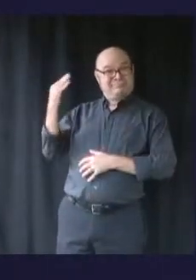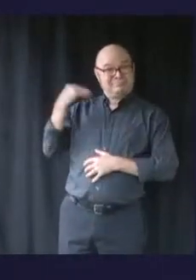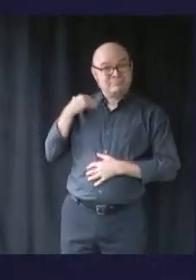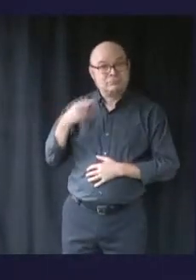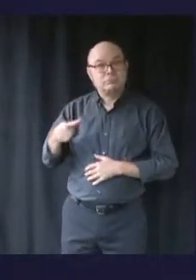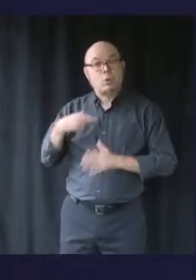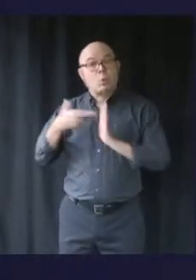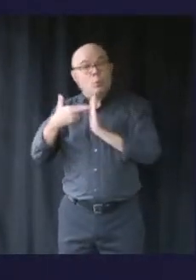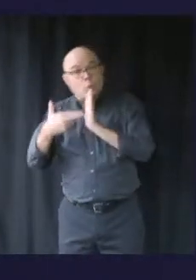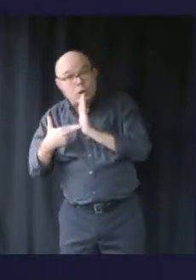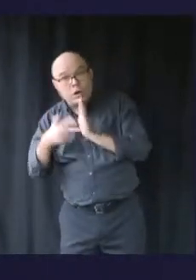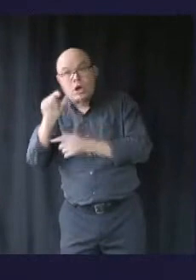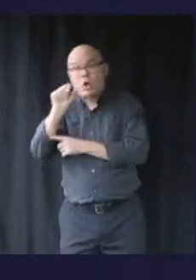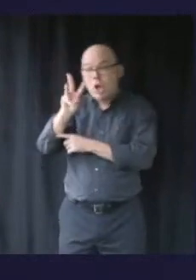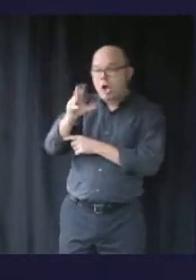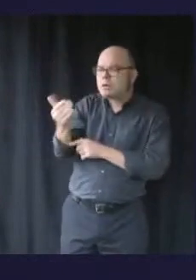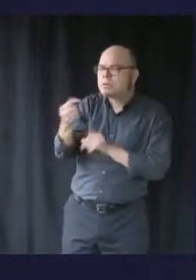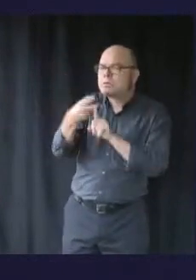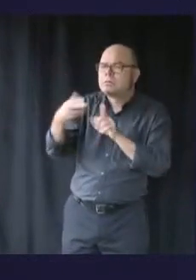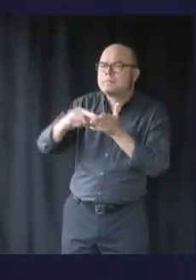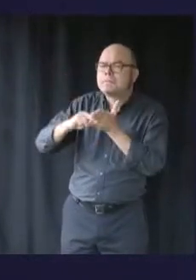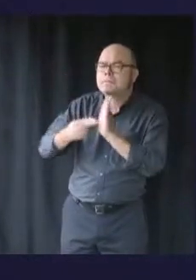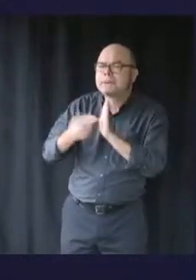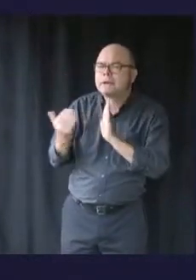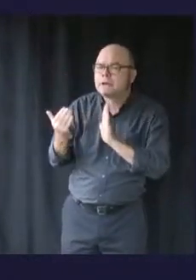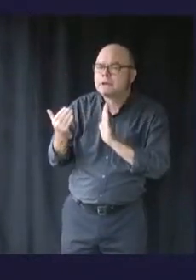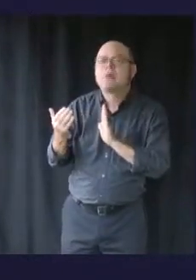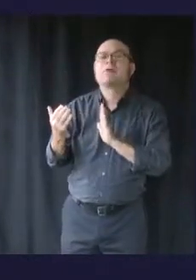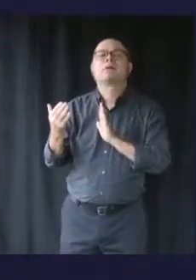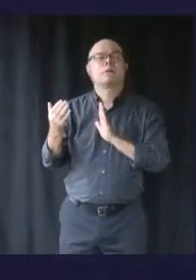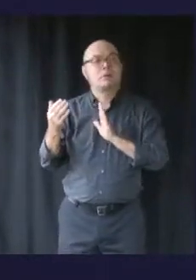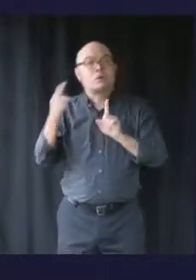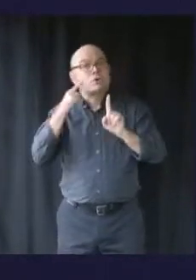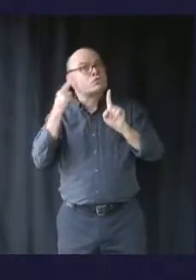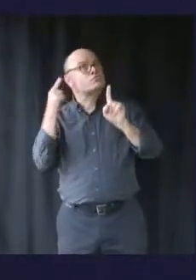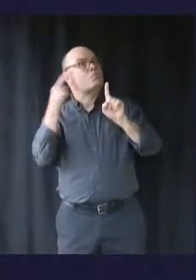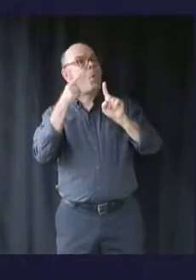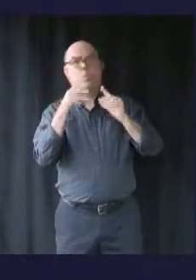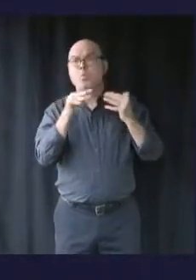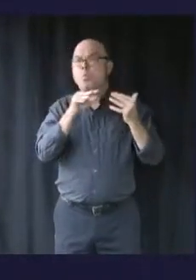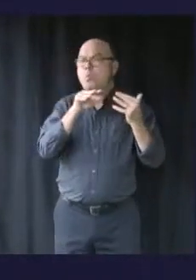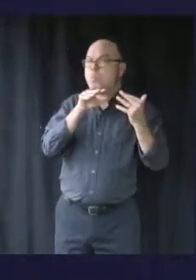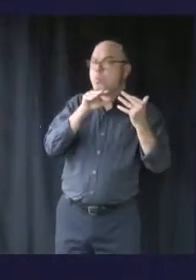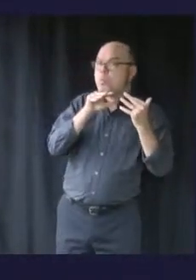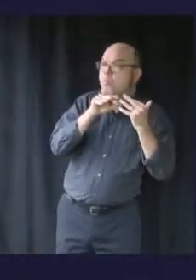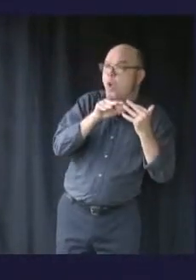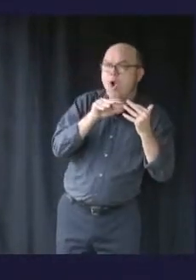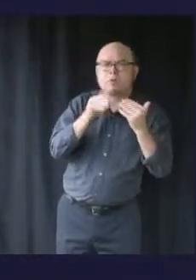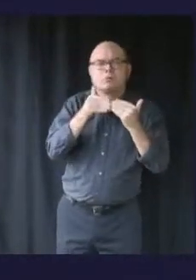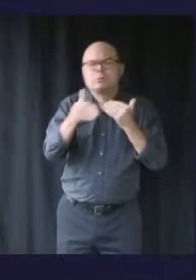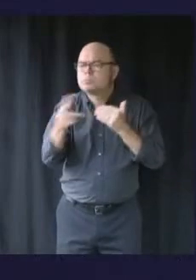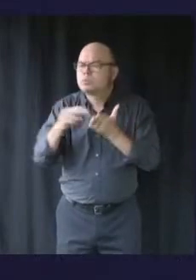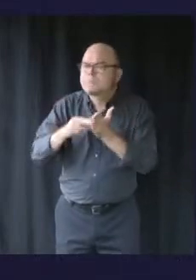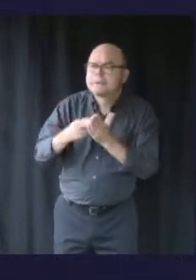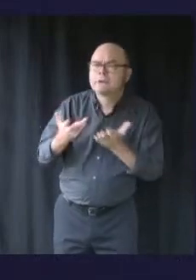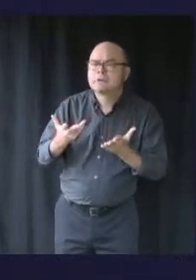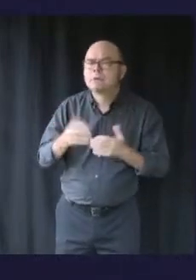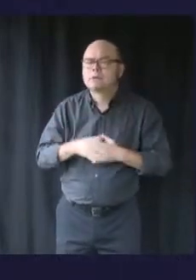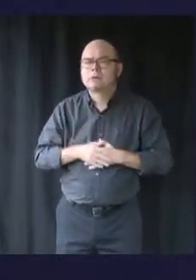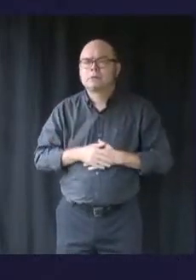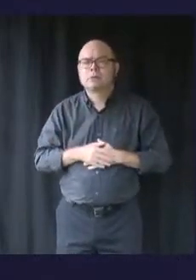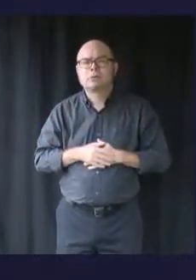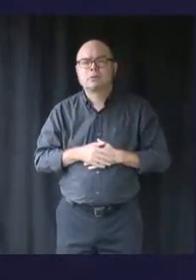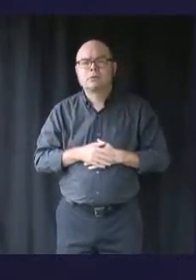marker for the future of justice, uplifted the importance of human rights in international